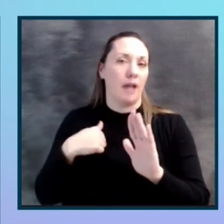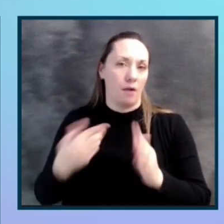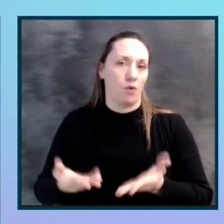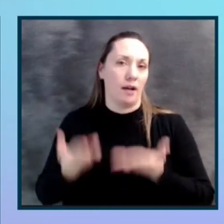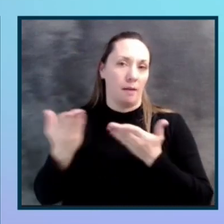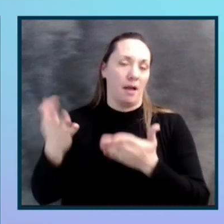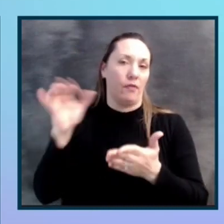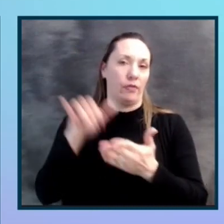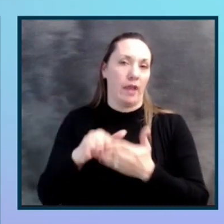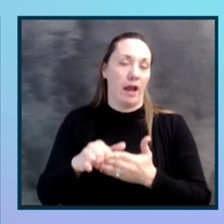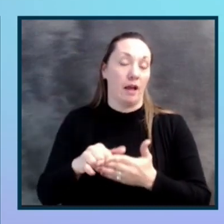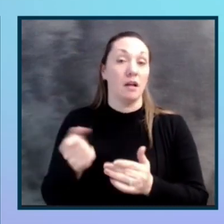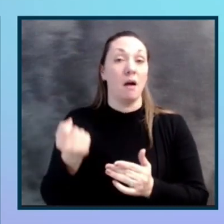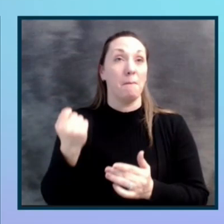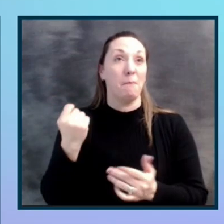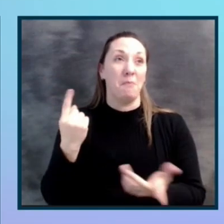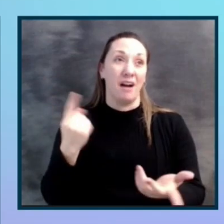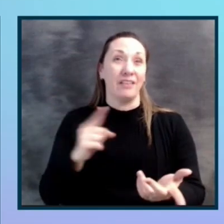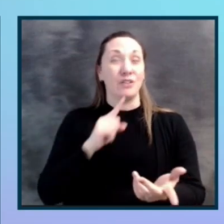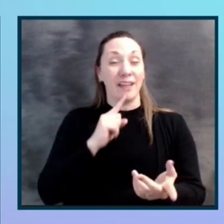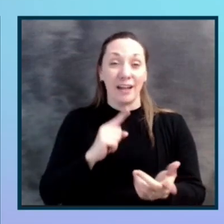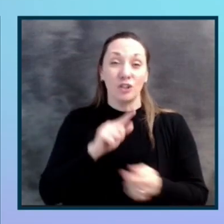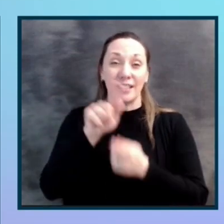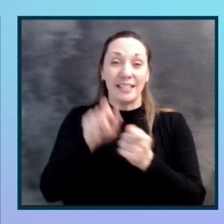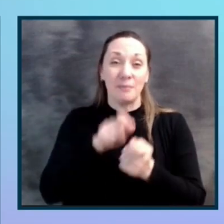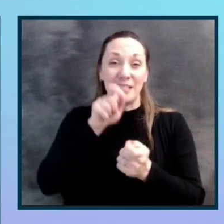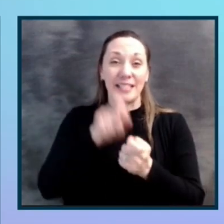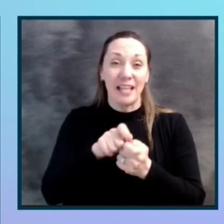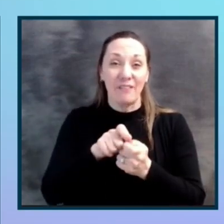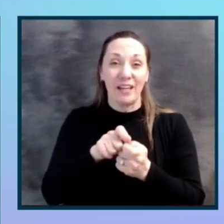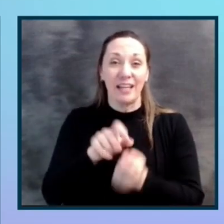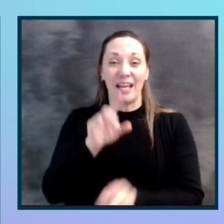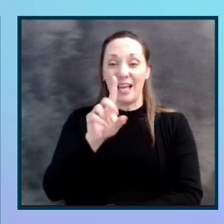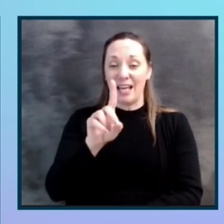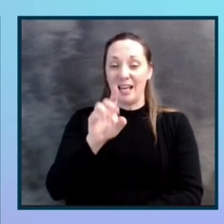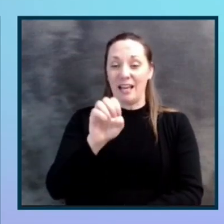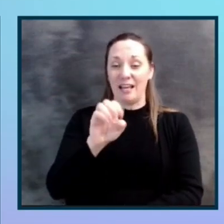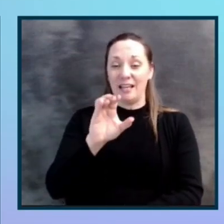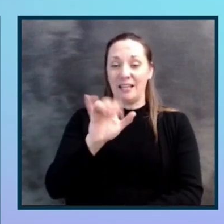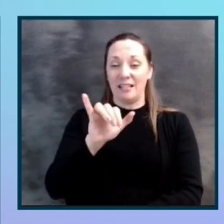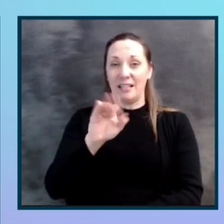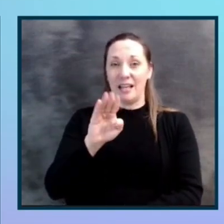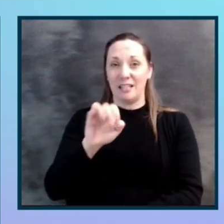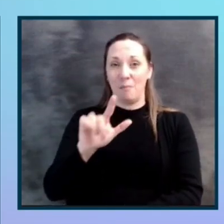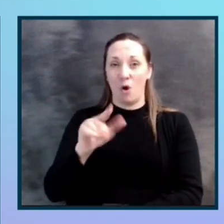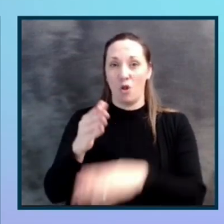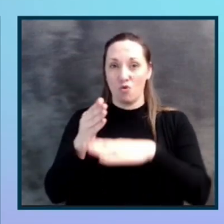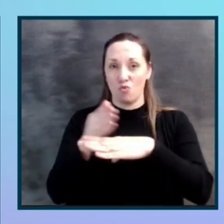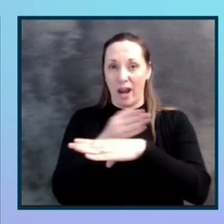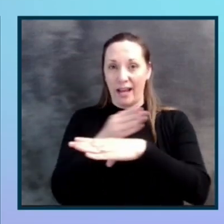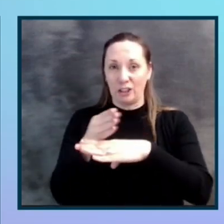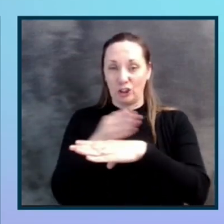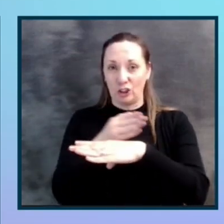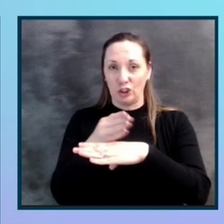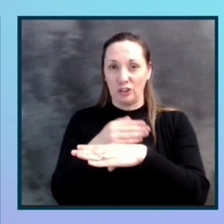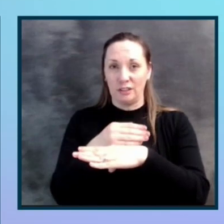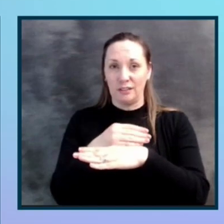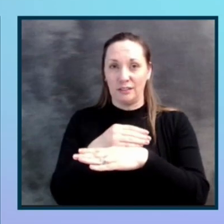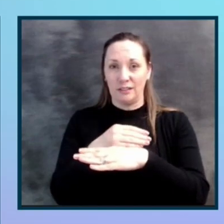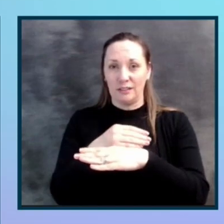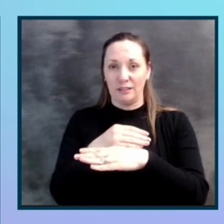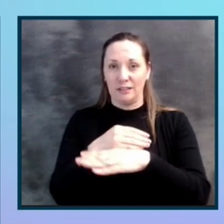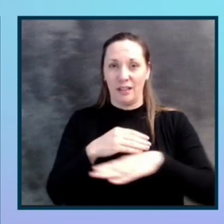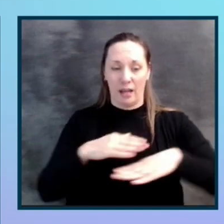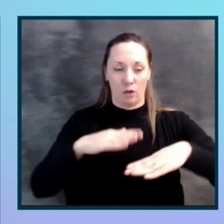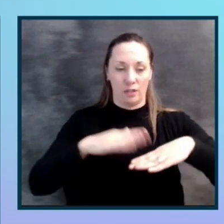But there's actually specific decibel range. There's a decibel range and like a minute and